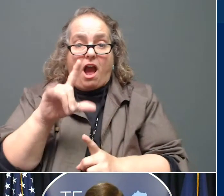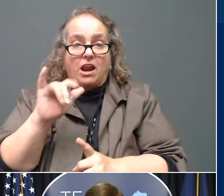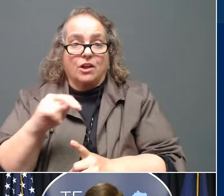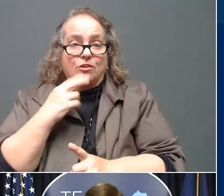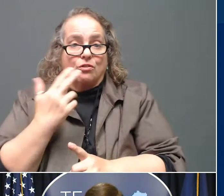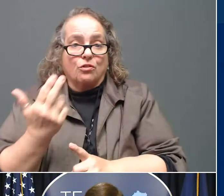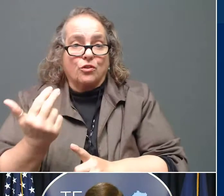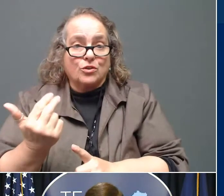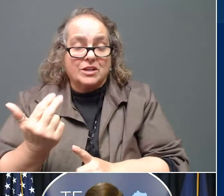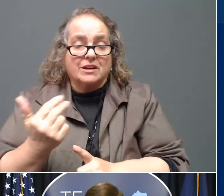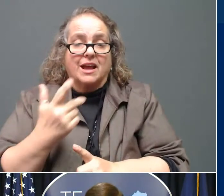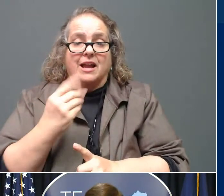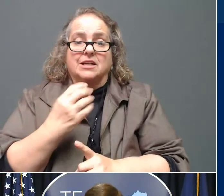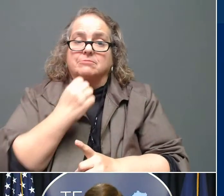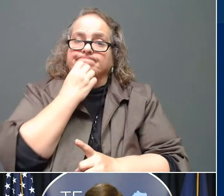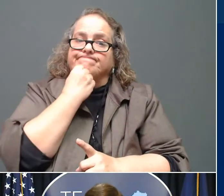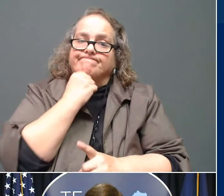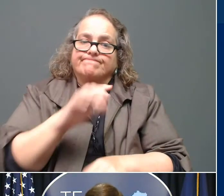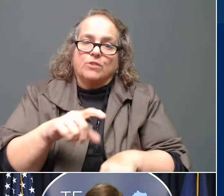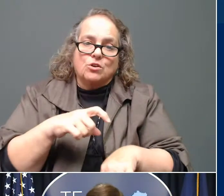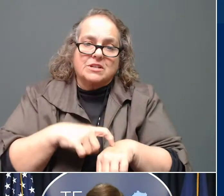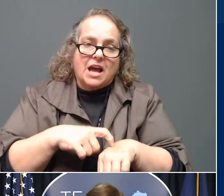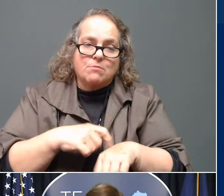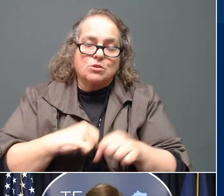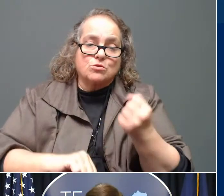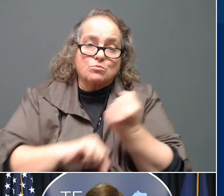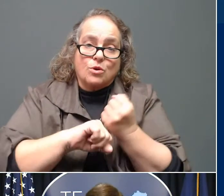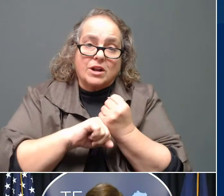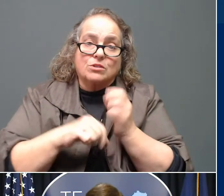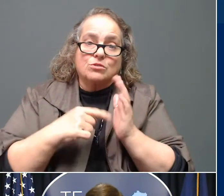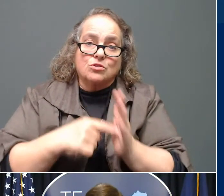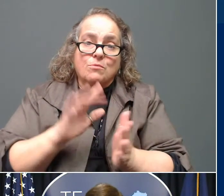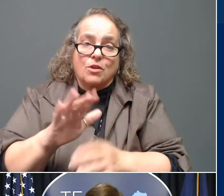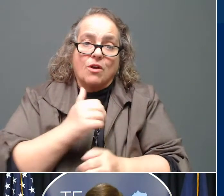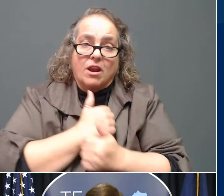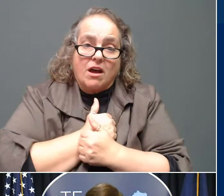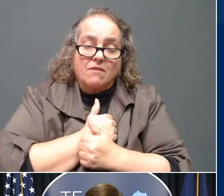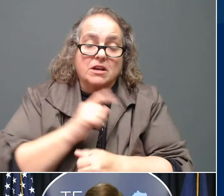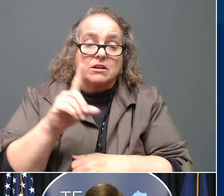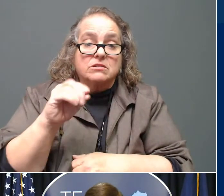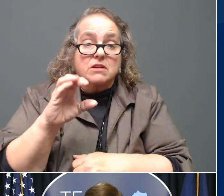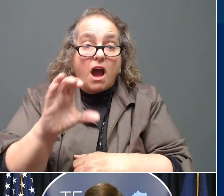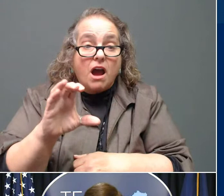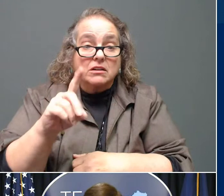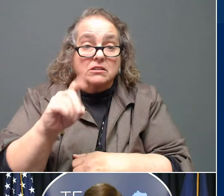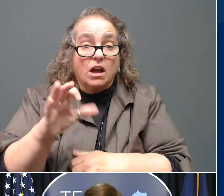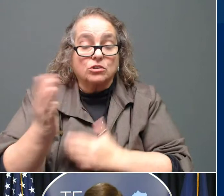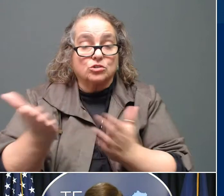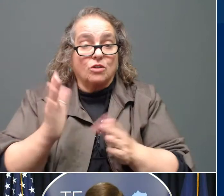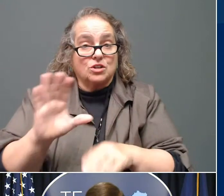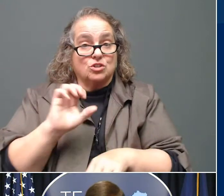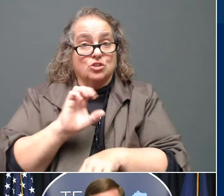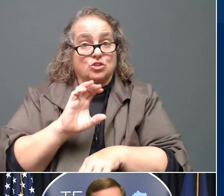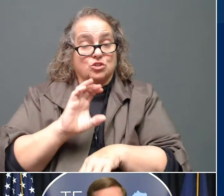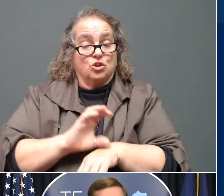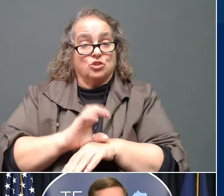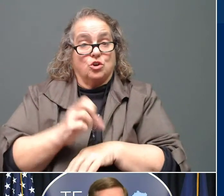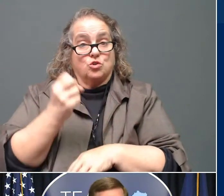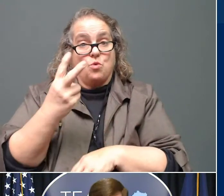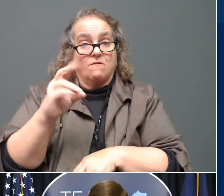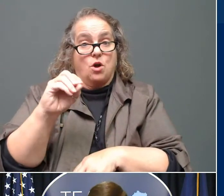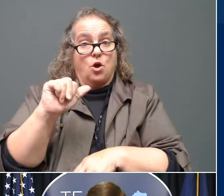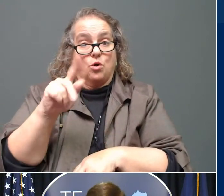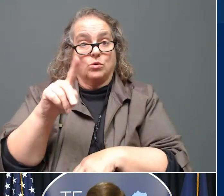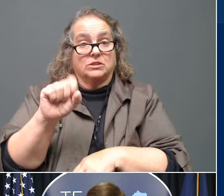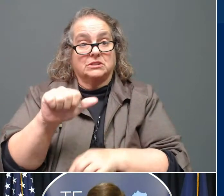supporting them or showing them love. Doc served his church, 12 Oaks Baptist, as both a leader and